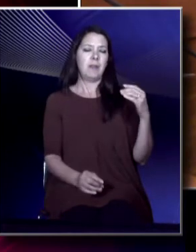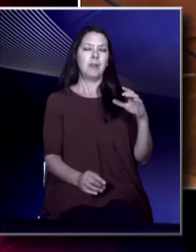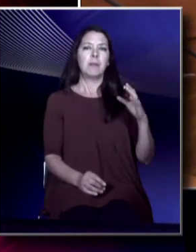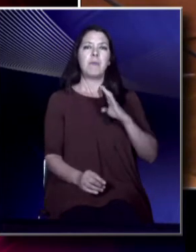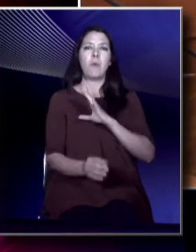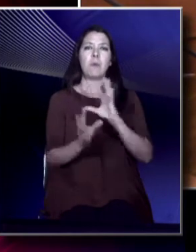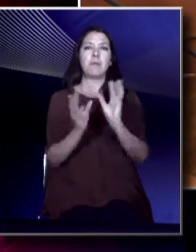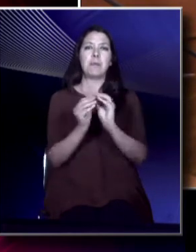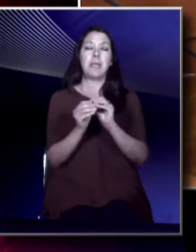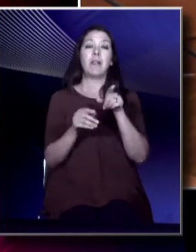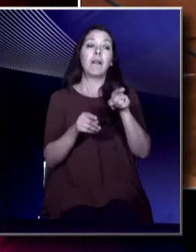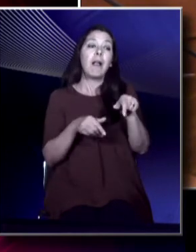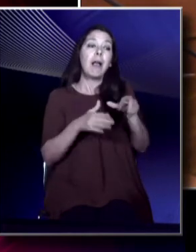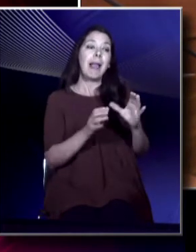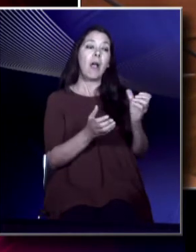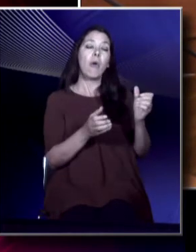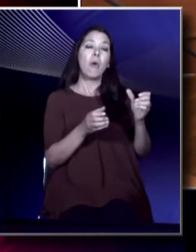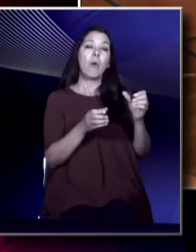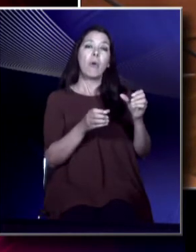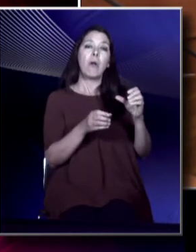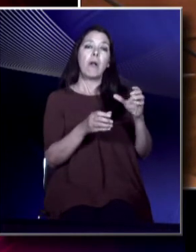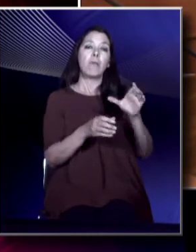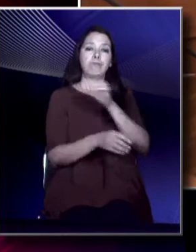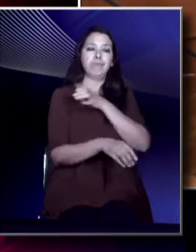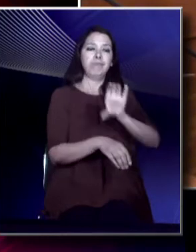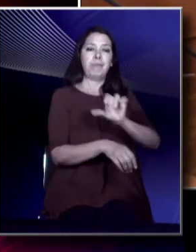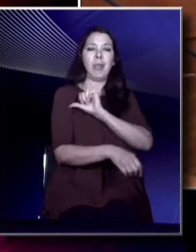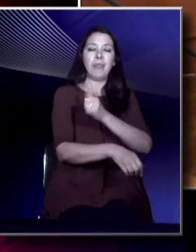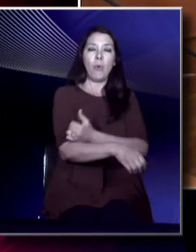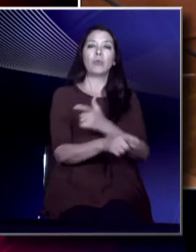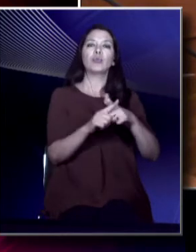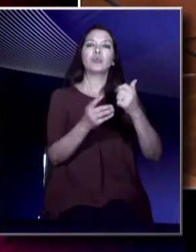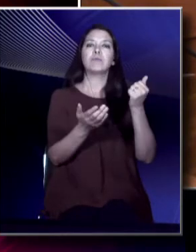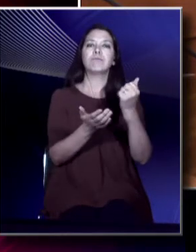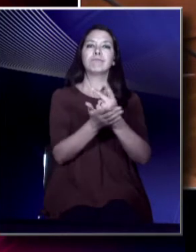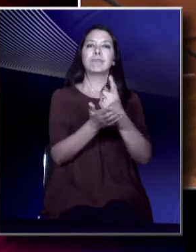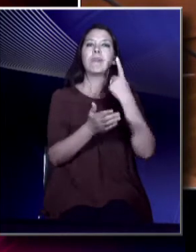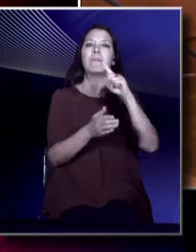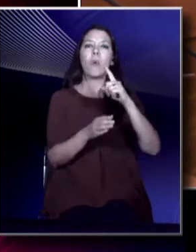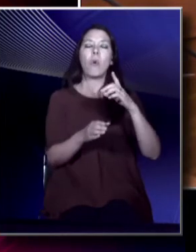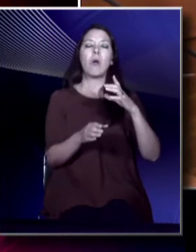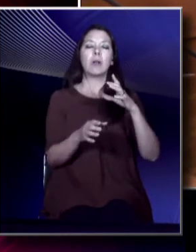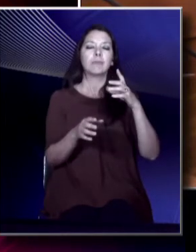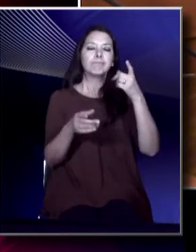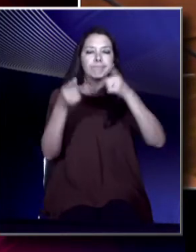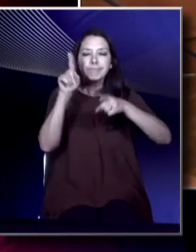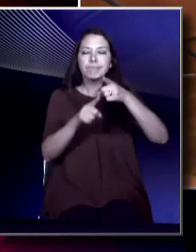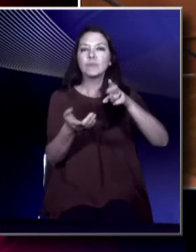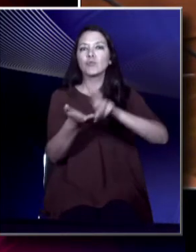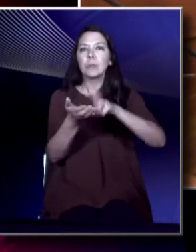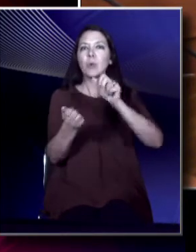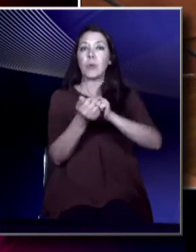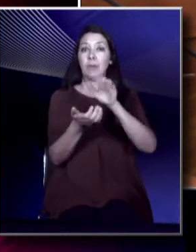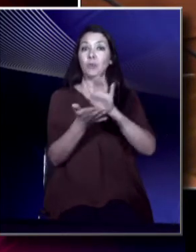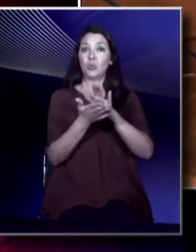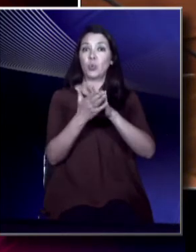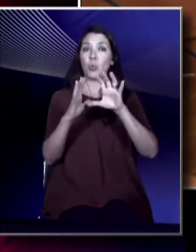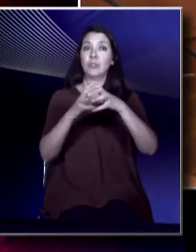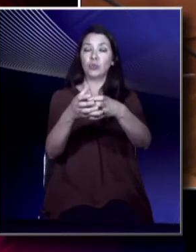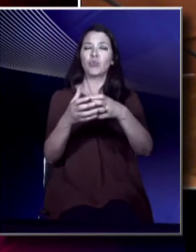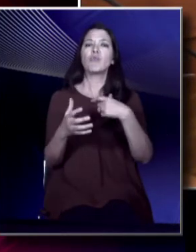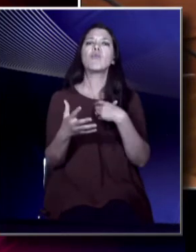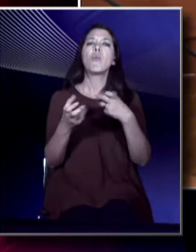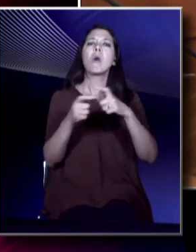ability to end a contract with the school district, and the new proposal being offered tonight to give you some background as to the true intent of Mrs.